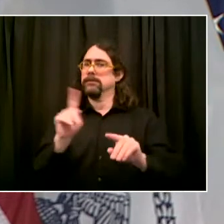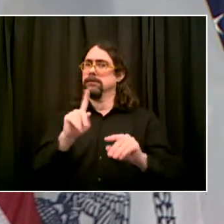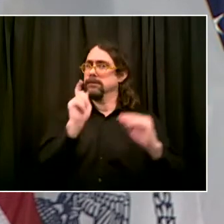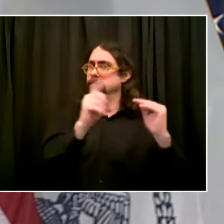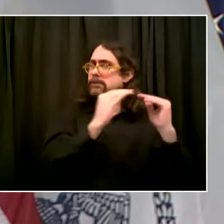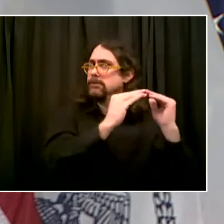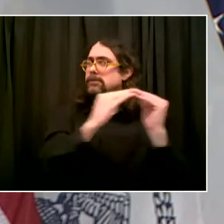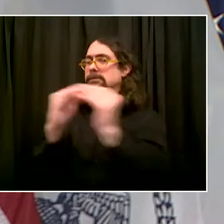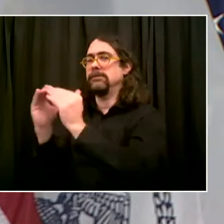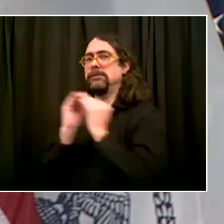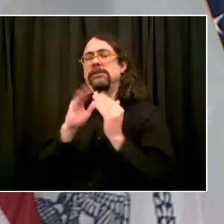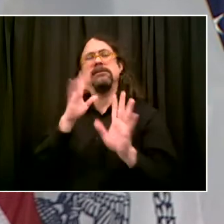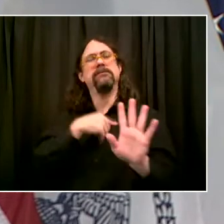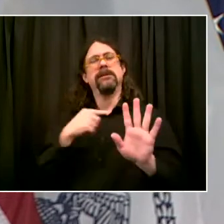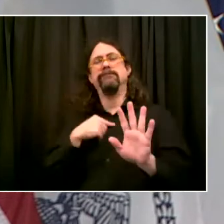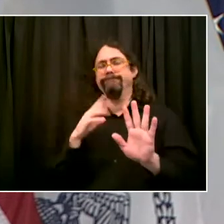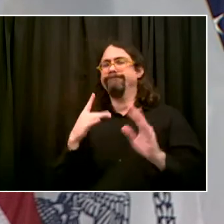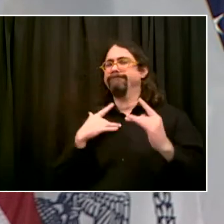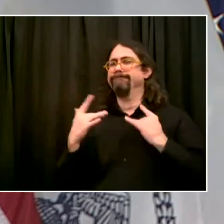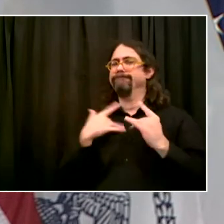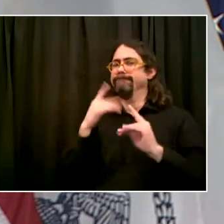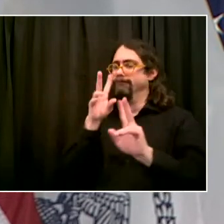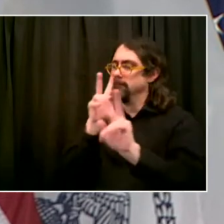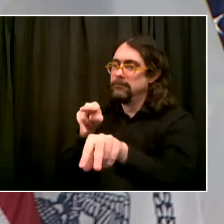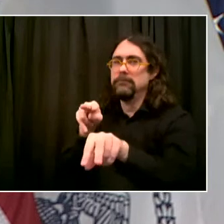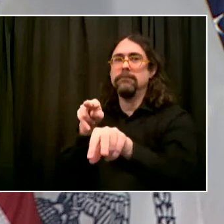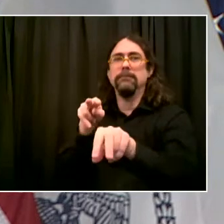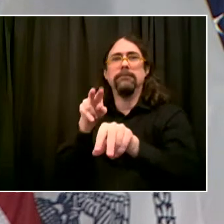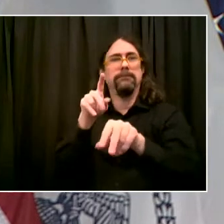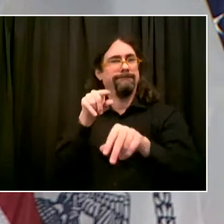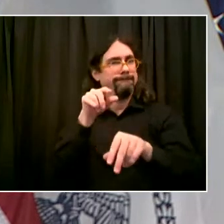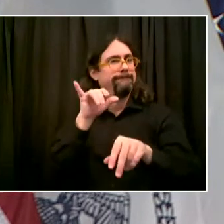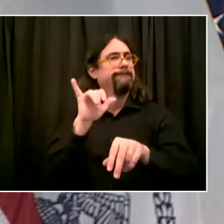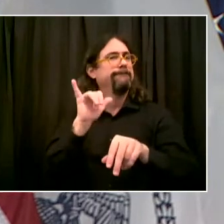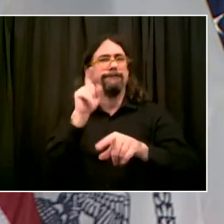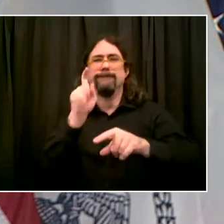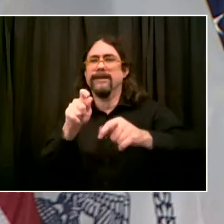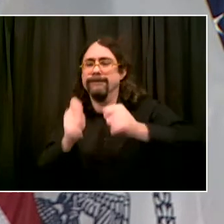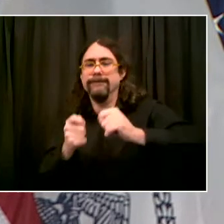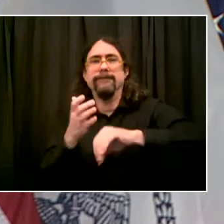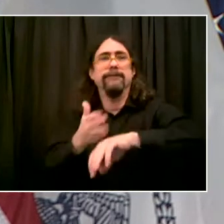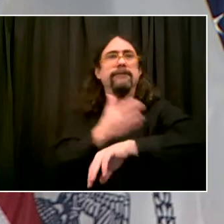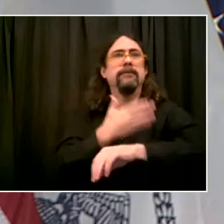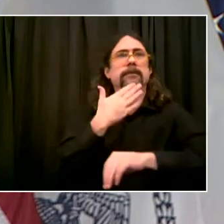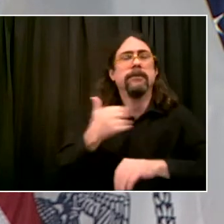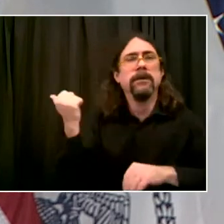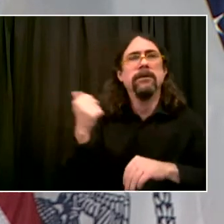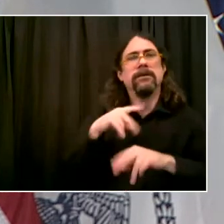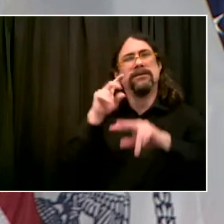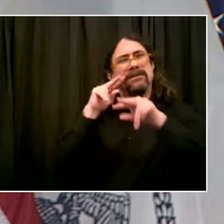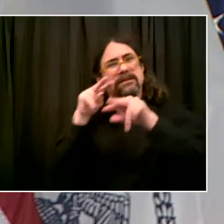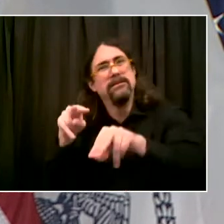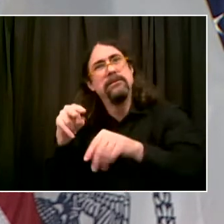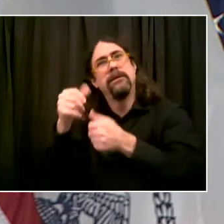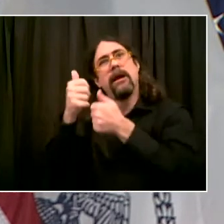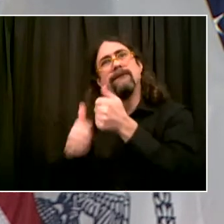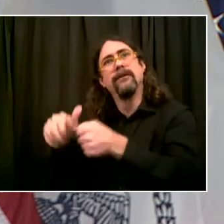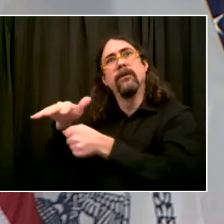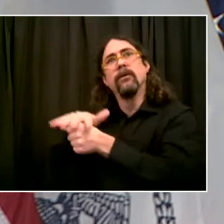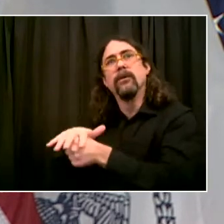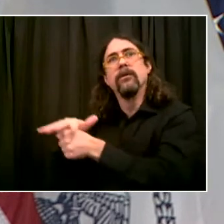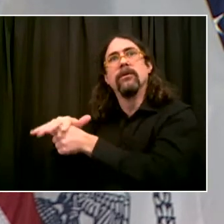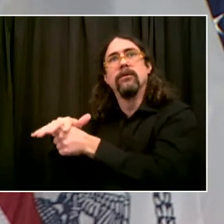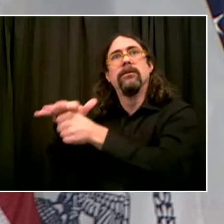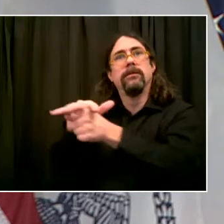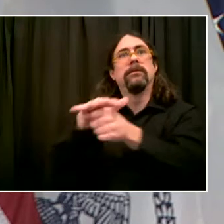also it has to be accurate. And the Department of Health continues to make the point we need accurate information. In too many cases, we're not being